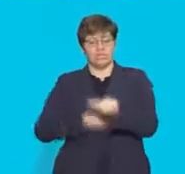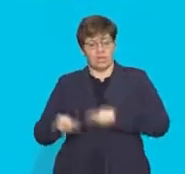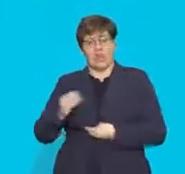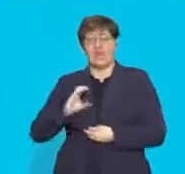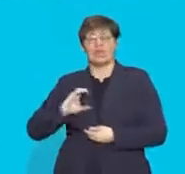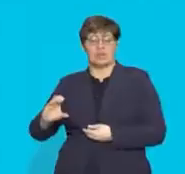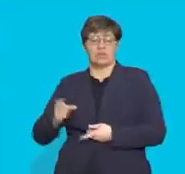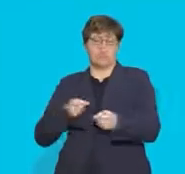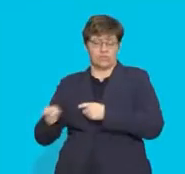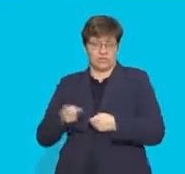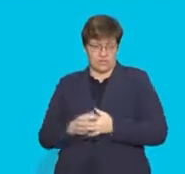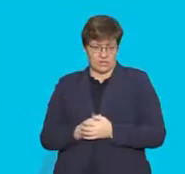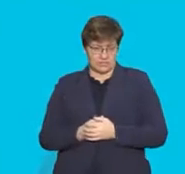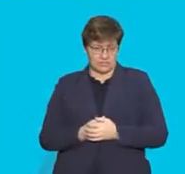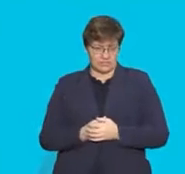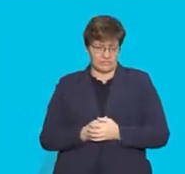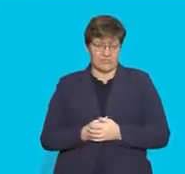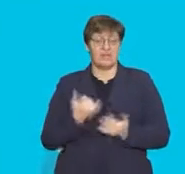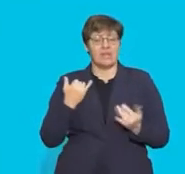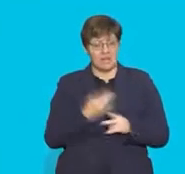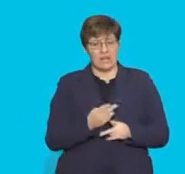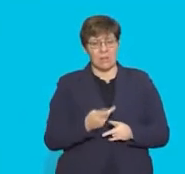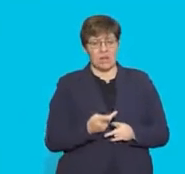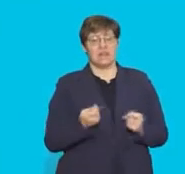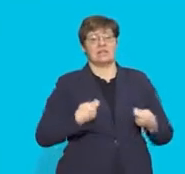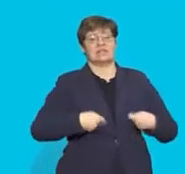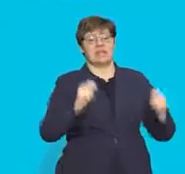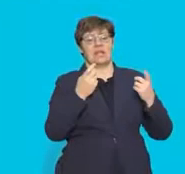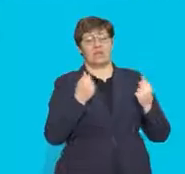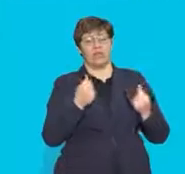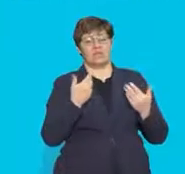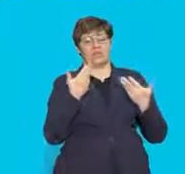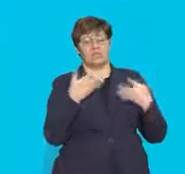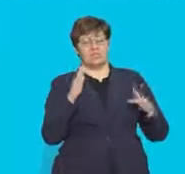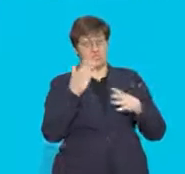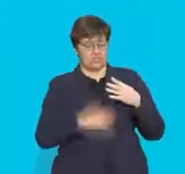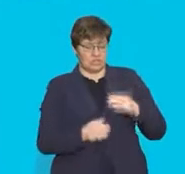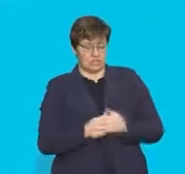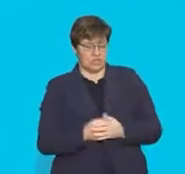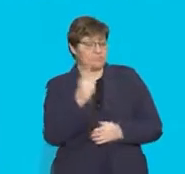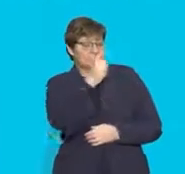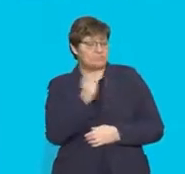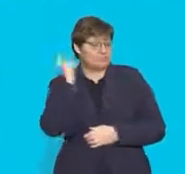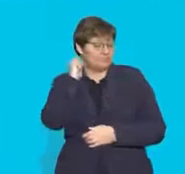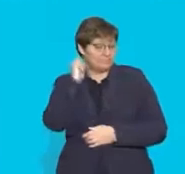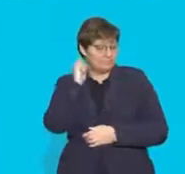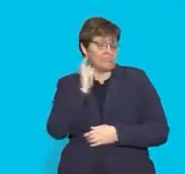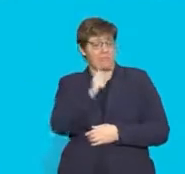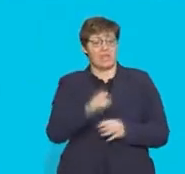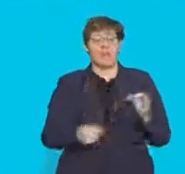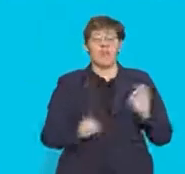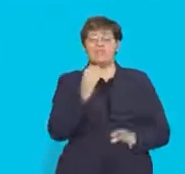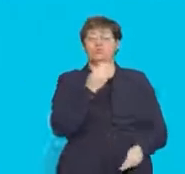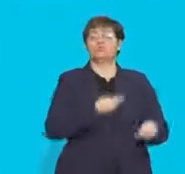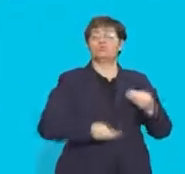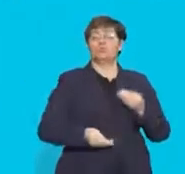creditor's control, and so forth. You will then complete the selling price. Once again, keep this in mind that if you